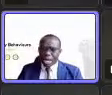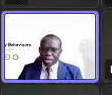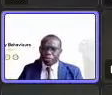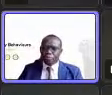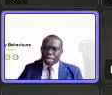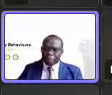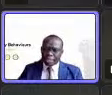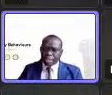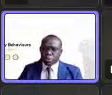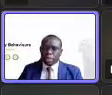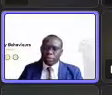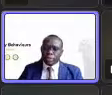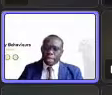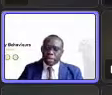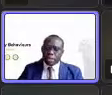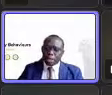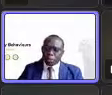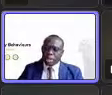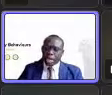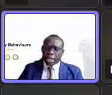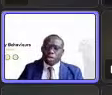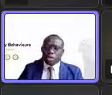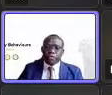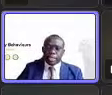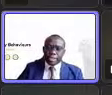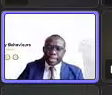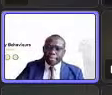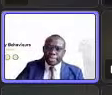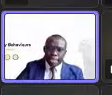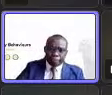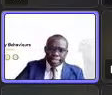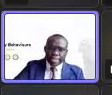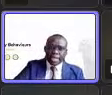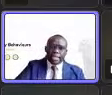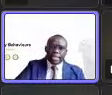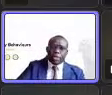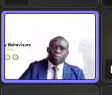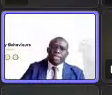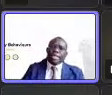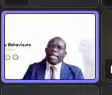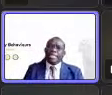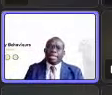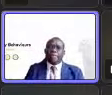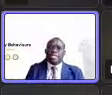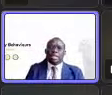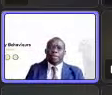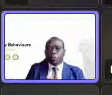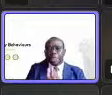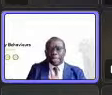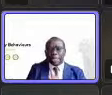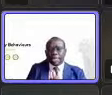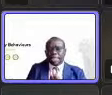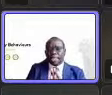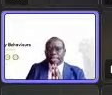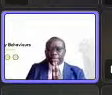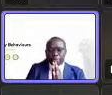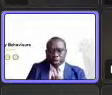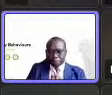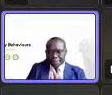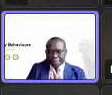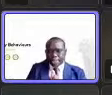and a lot of benefit that really actually accrue, and a lot of time savings that will basically serve us if we